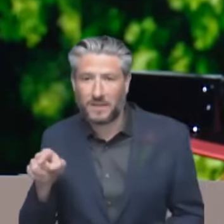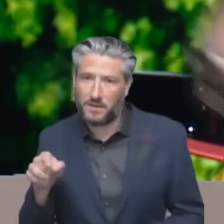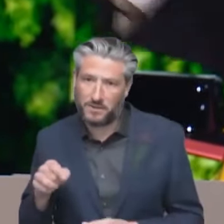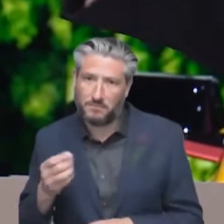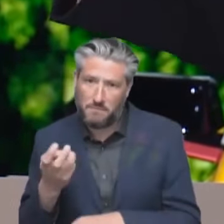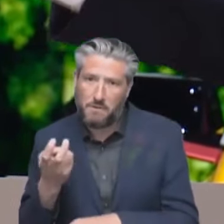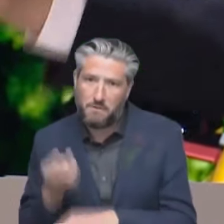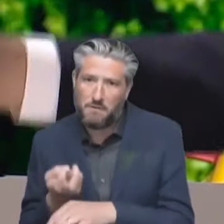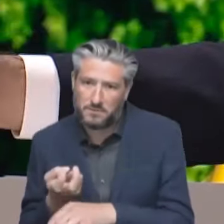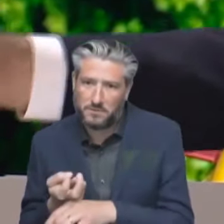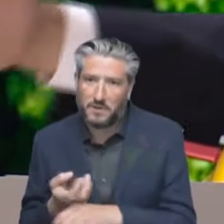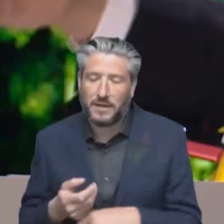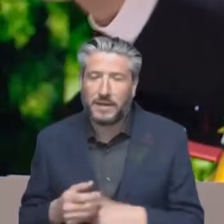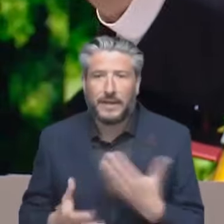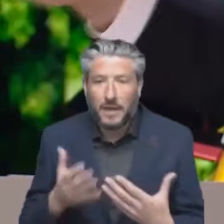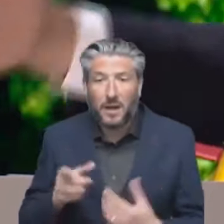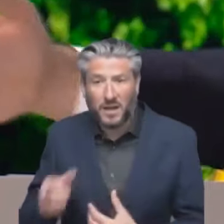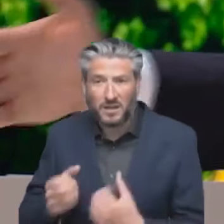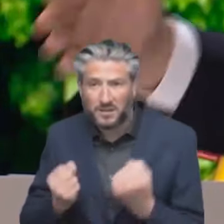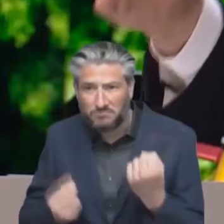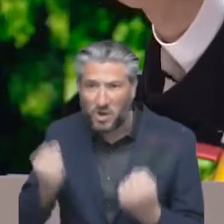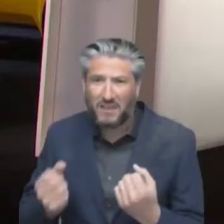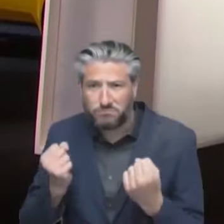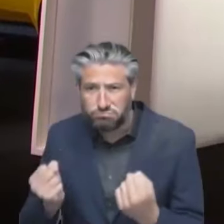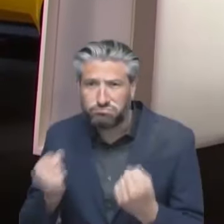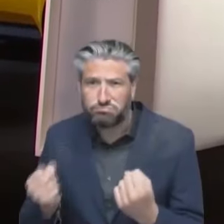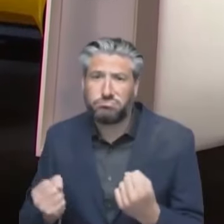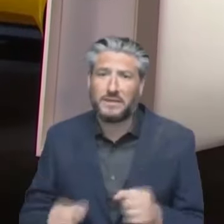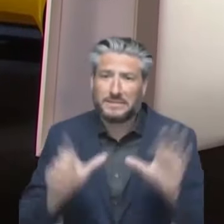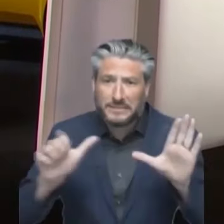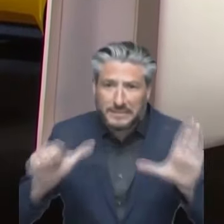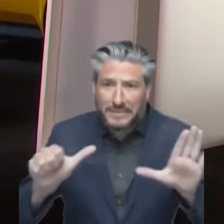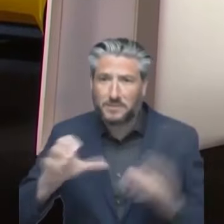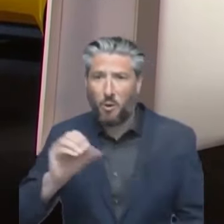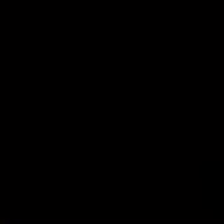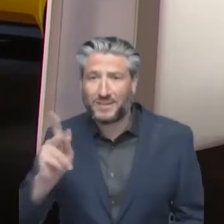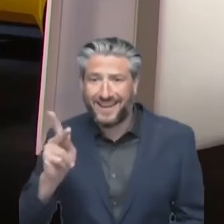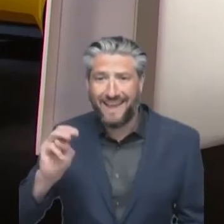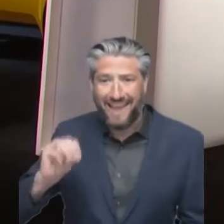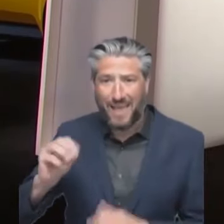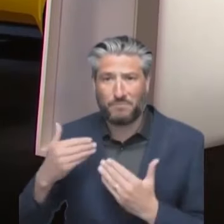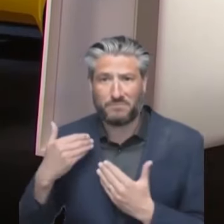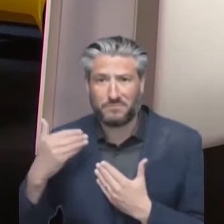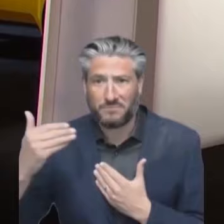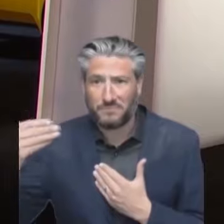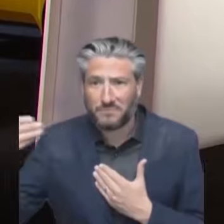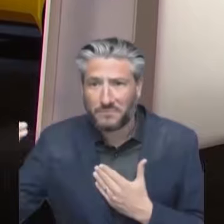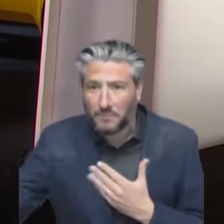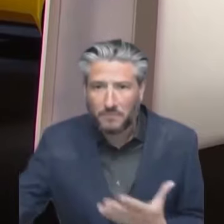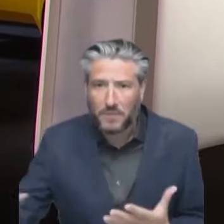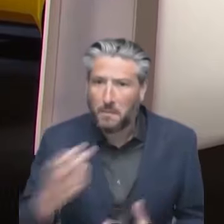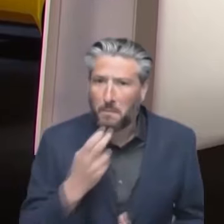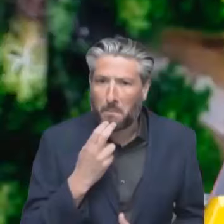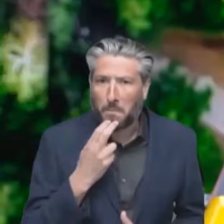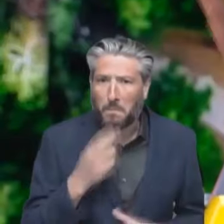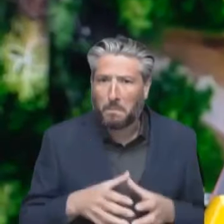road for 600 or 700 kilometers, then you will need a lot of batteries. And those batteries are going to be extremely heavy and